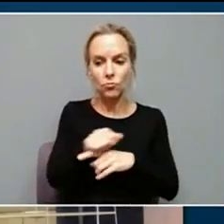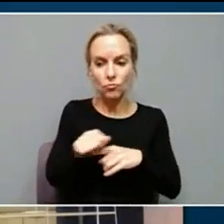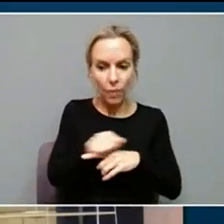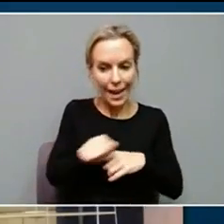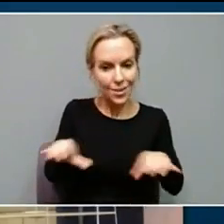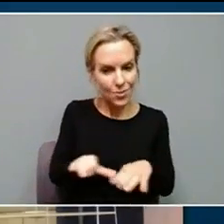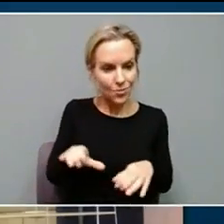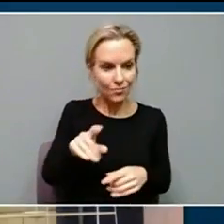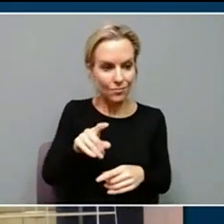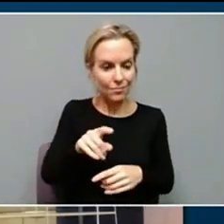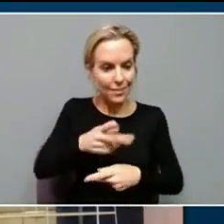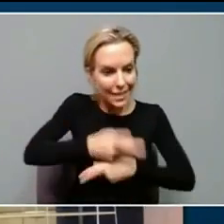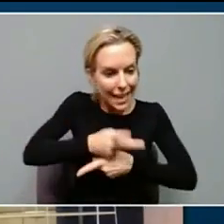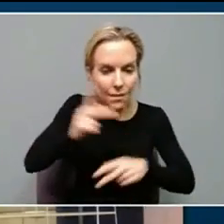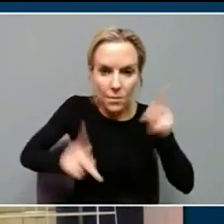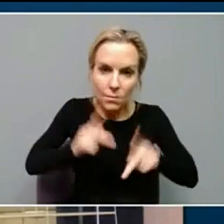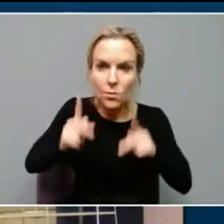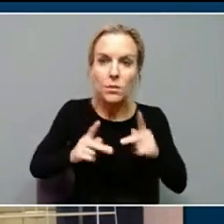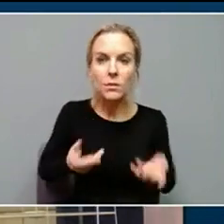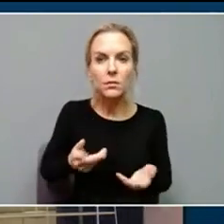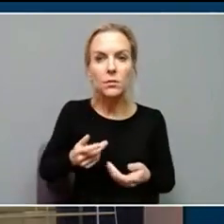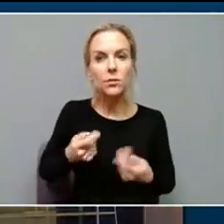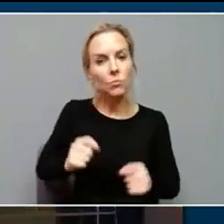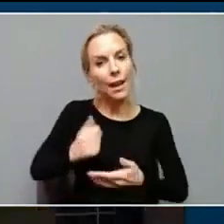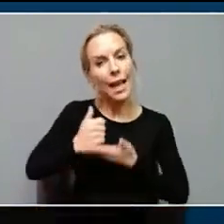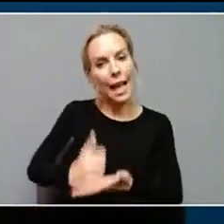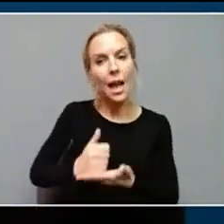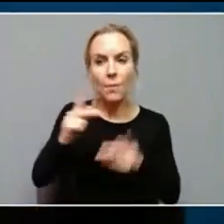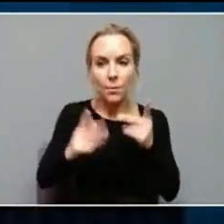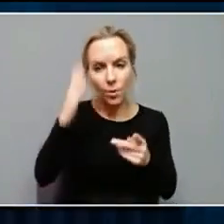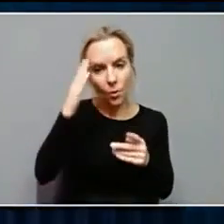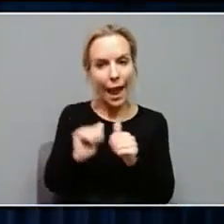and try to help people the best way I know how.